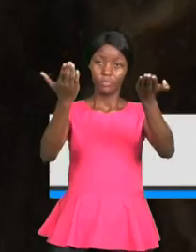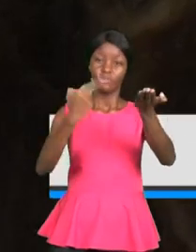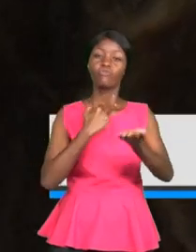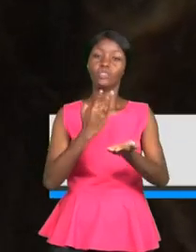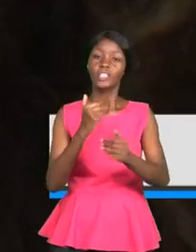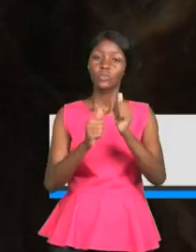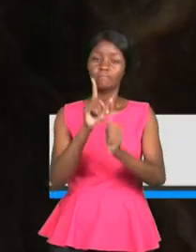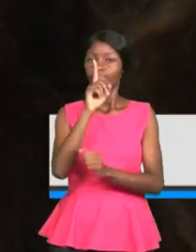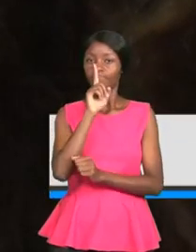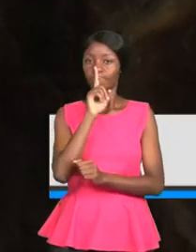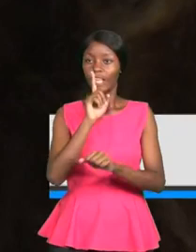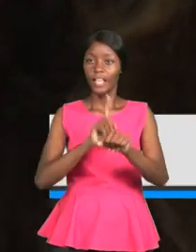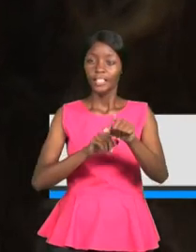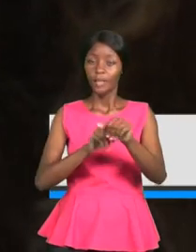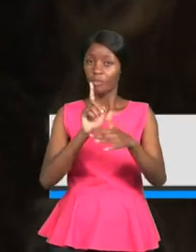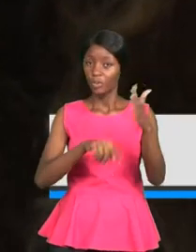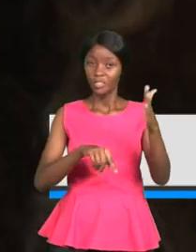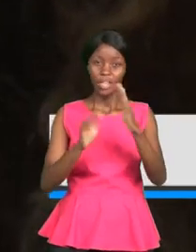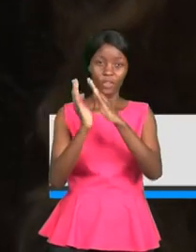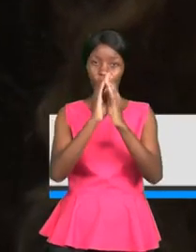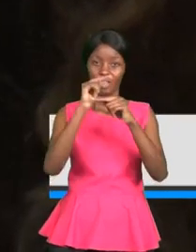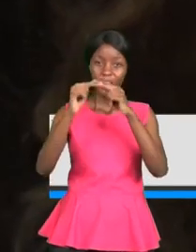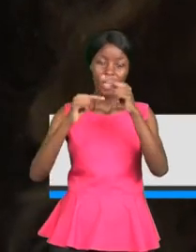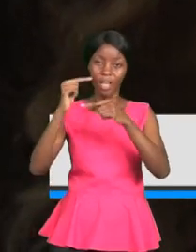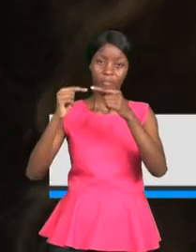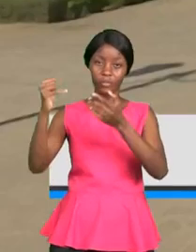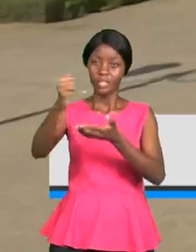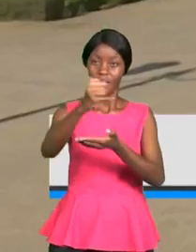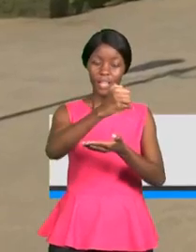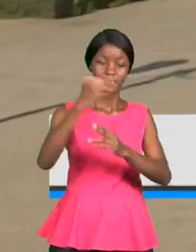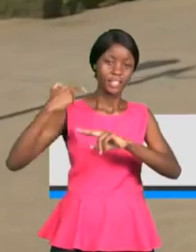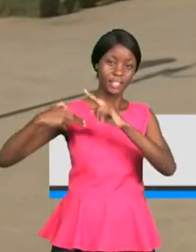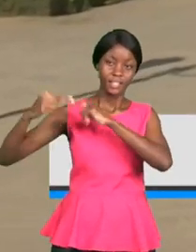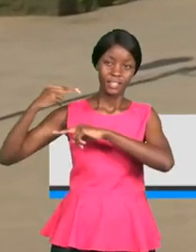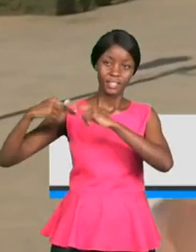have been silenced in the conventional narrative of art history.